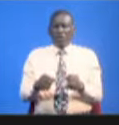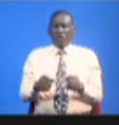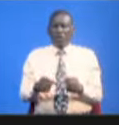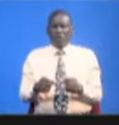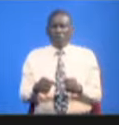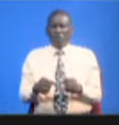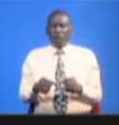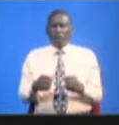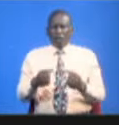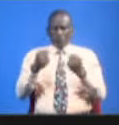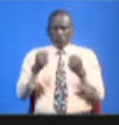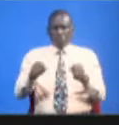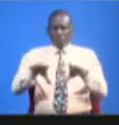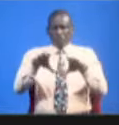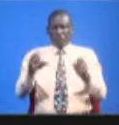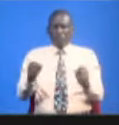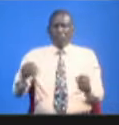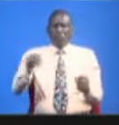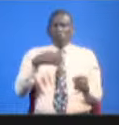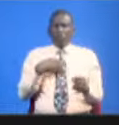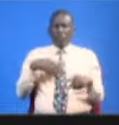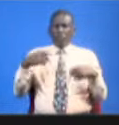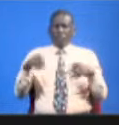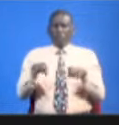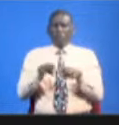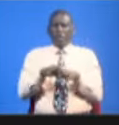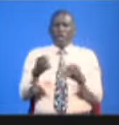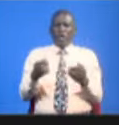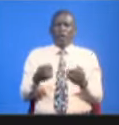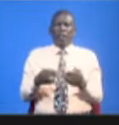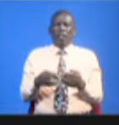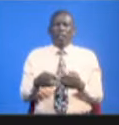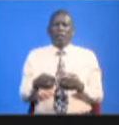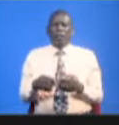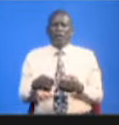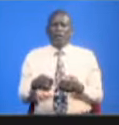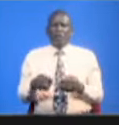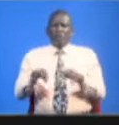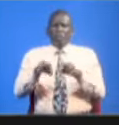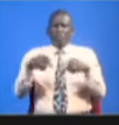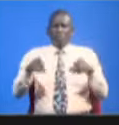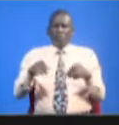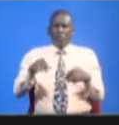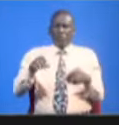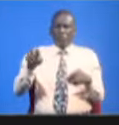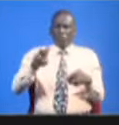strong. We have lots of clubs, we have lots of volunteers.